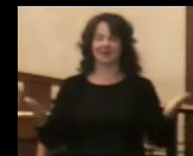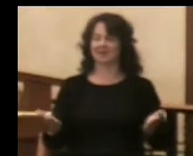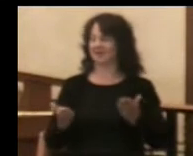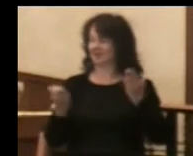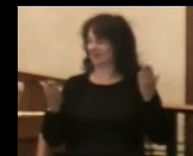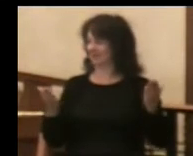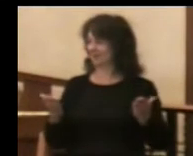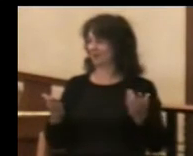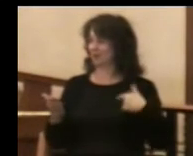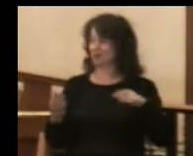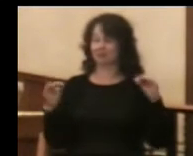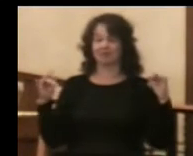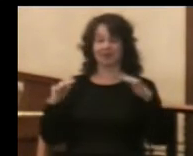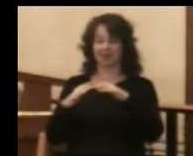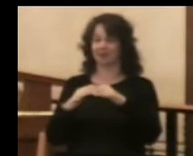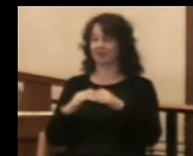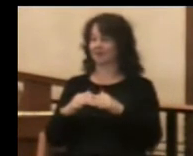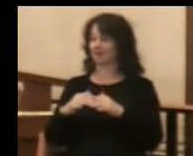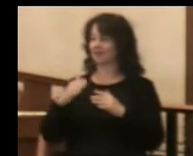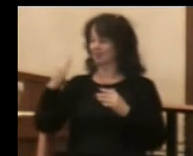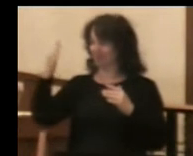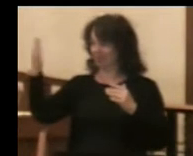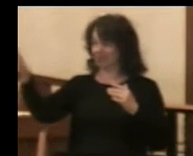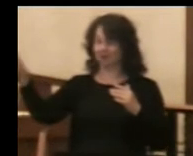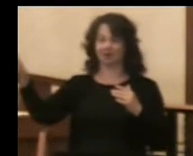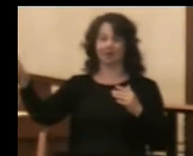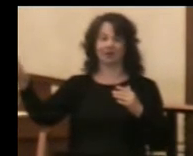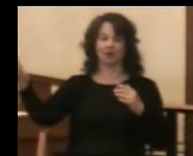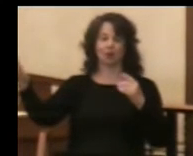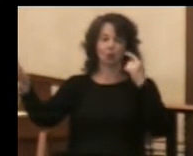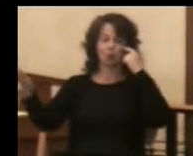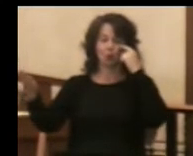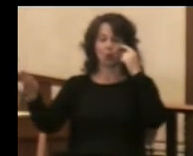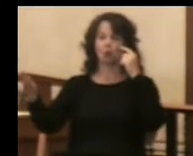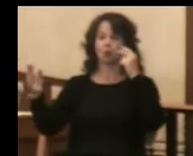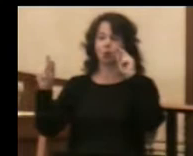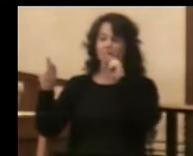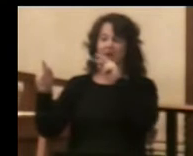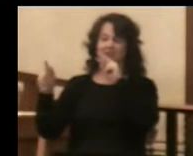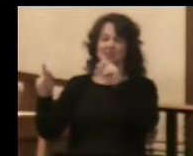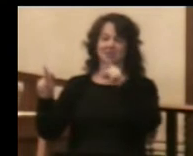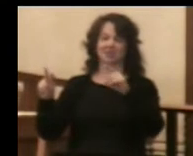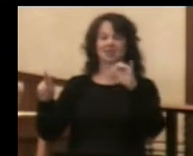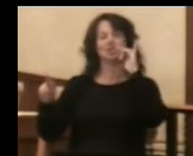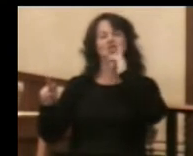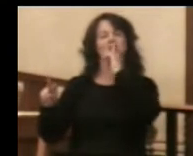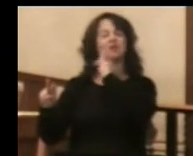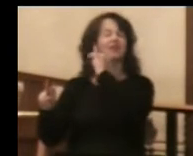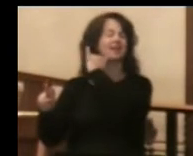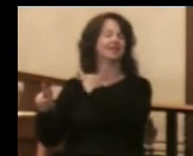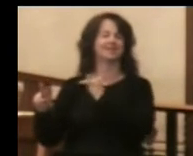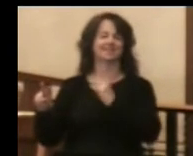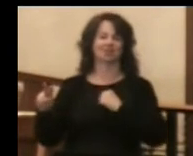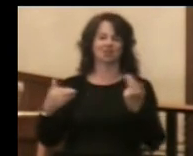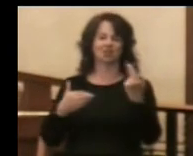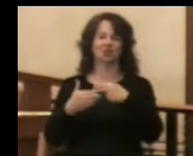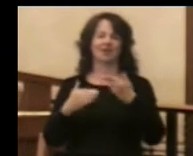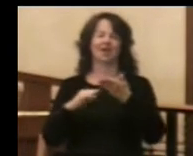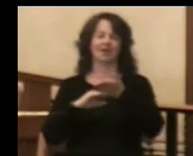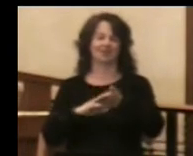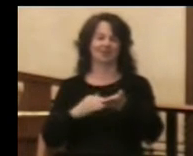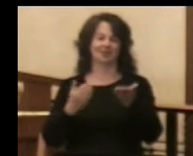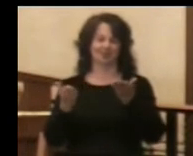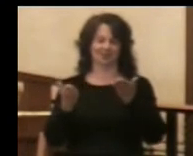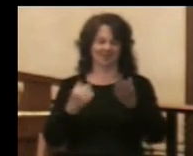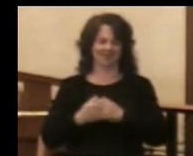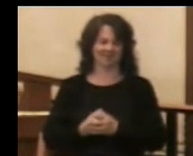the gathering area there, the narthex area, to witness that firsthand. So join in that after worship.